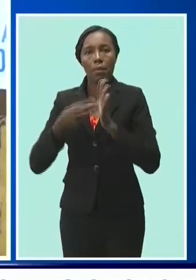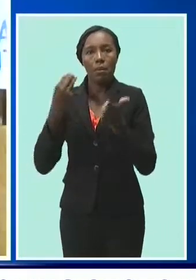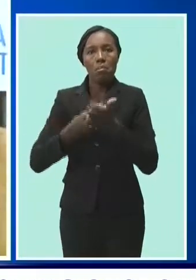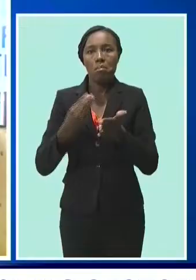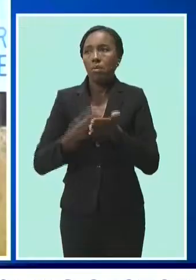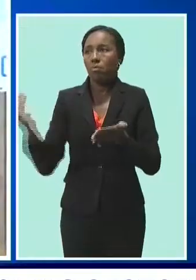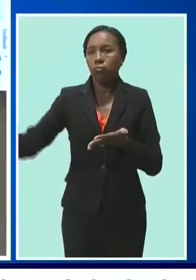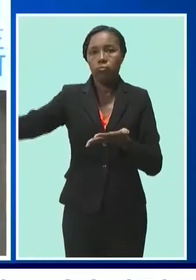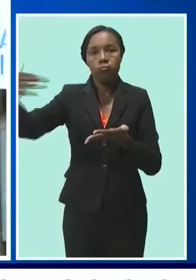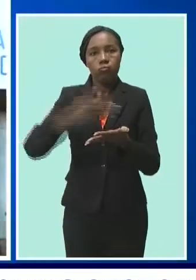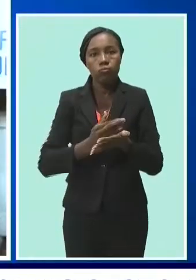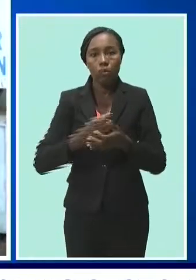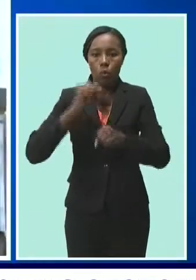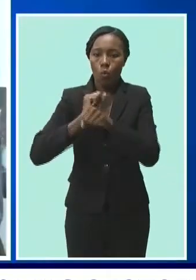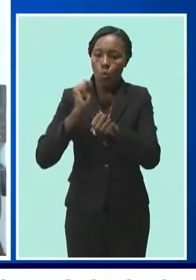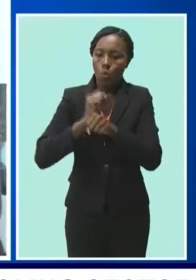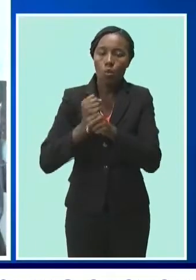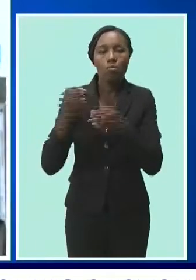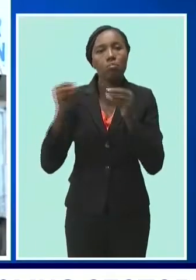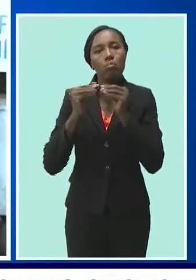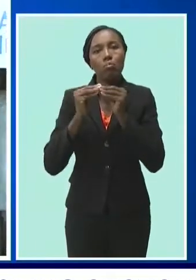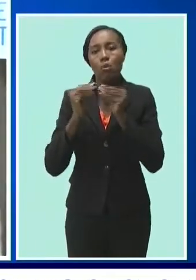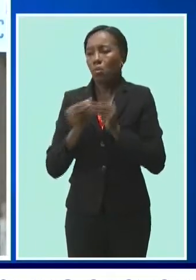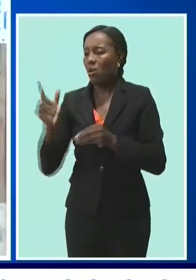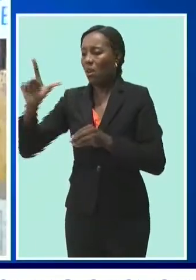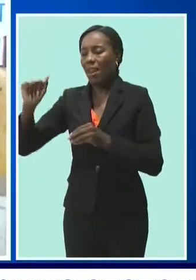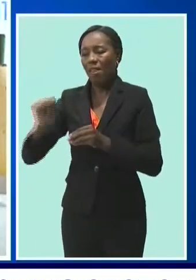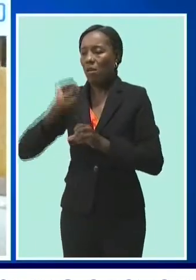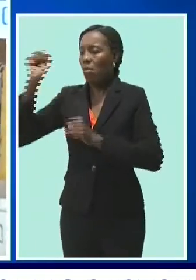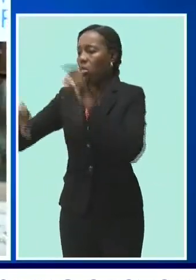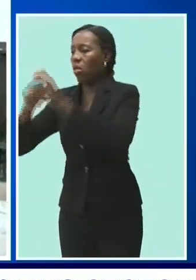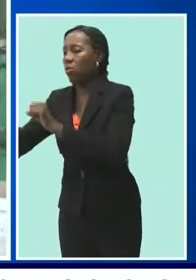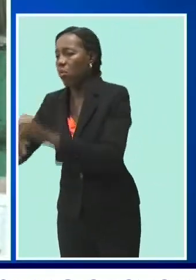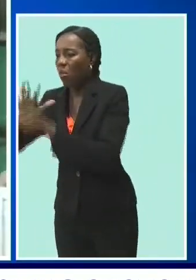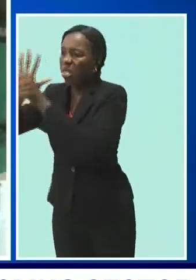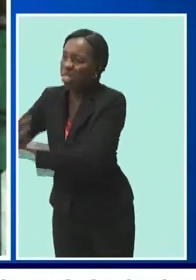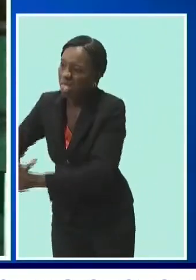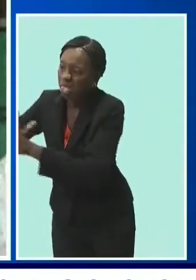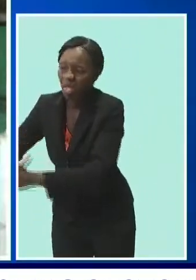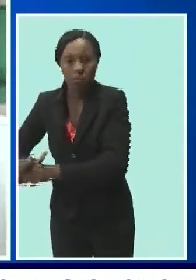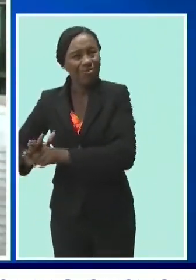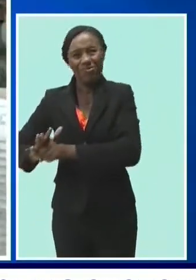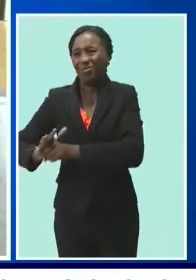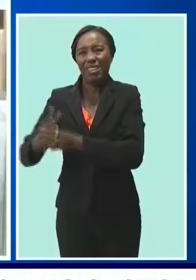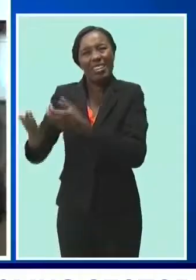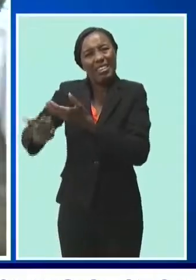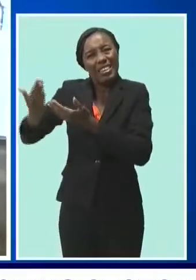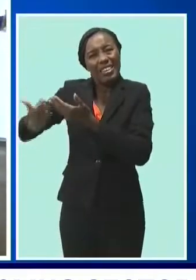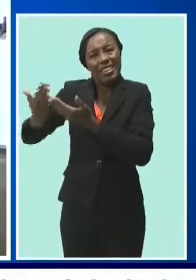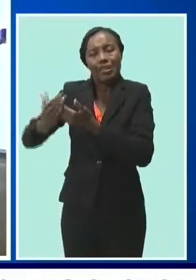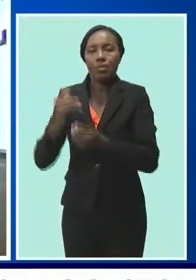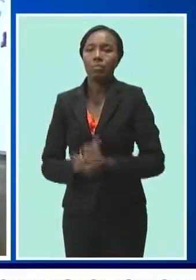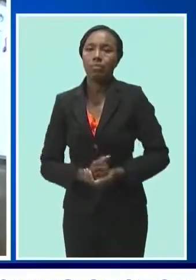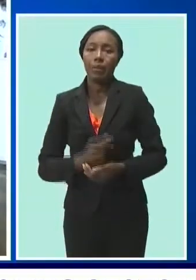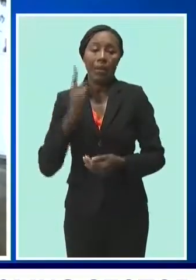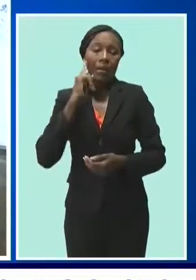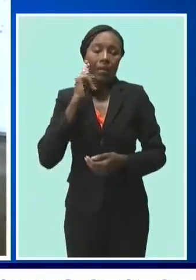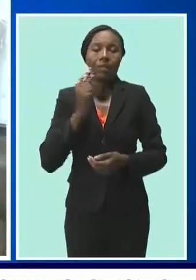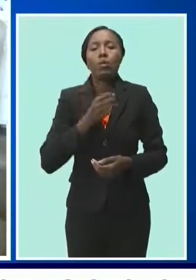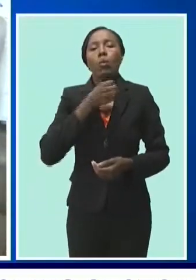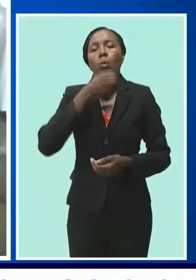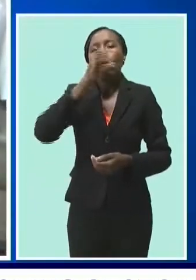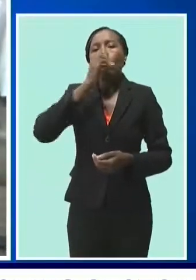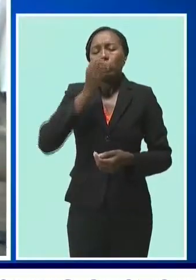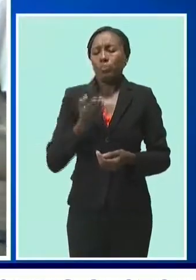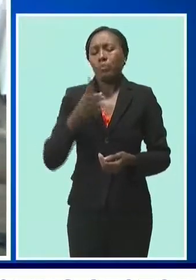jobs and less stress on the landfill. And if you look at, let me take a drink bottle right now, a PET